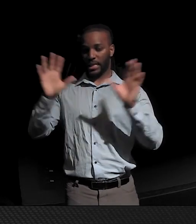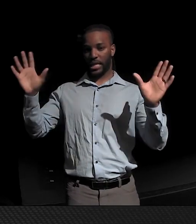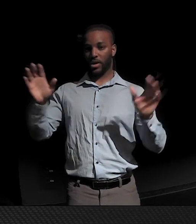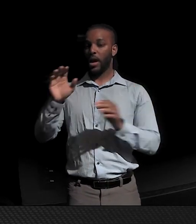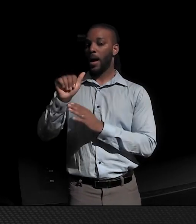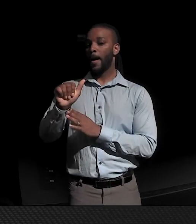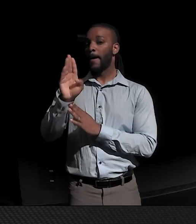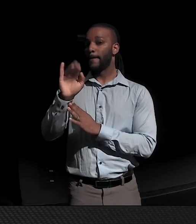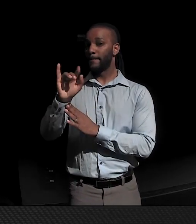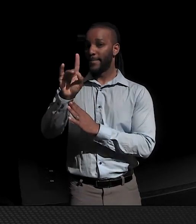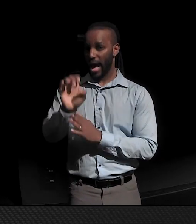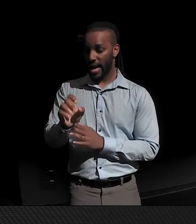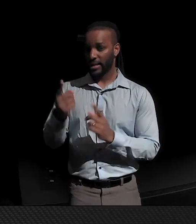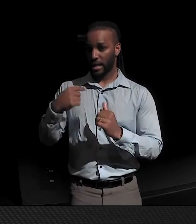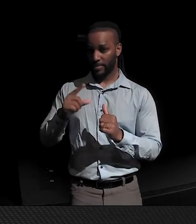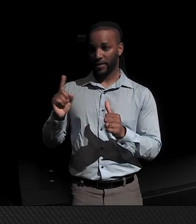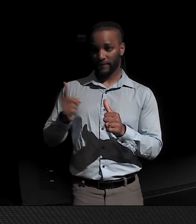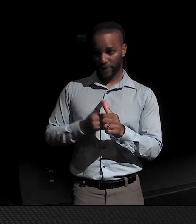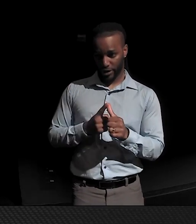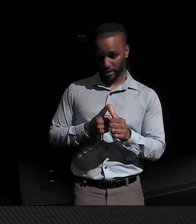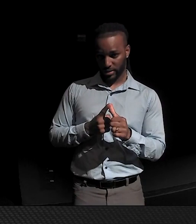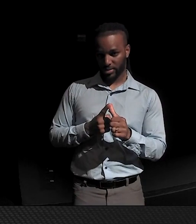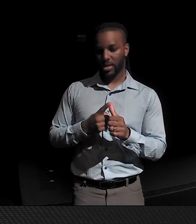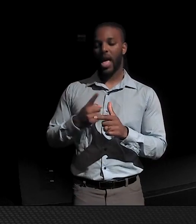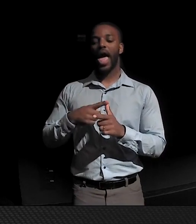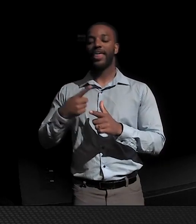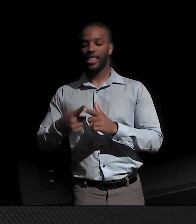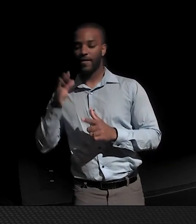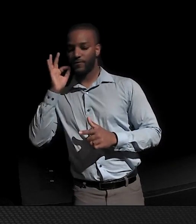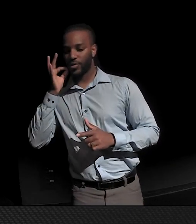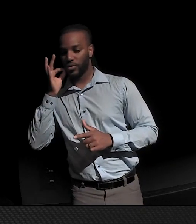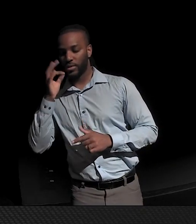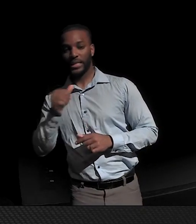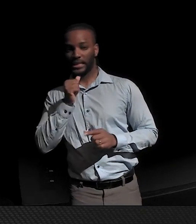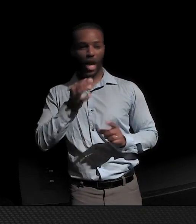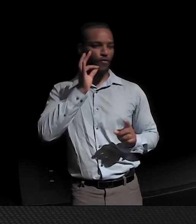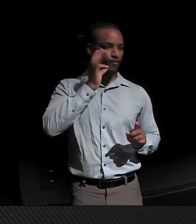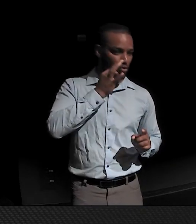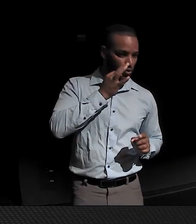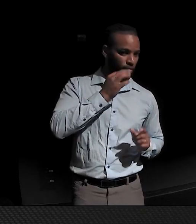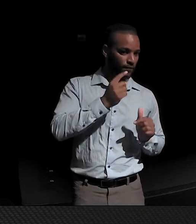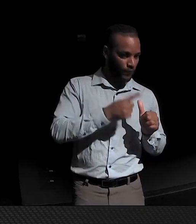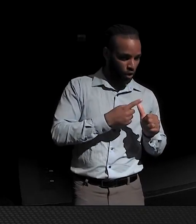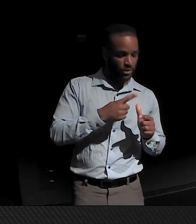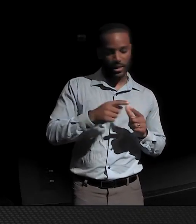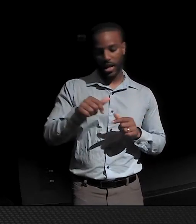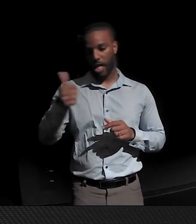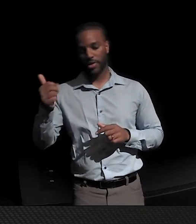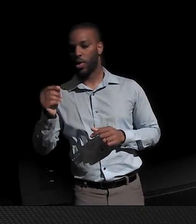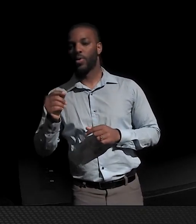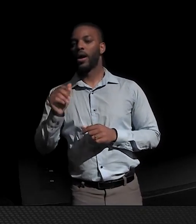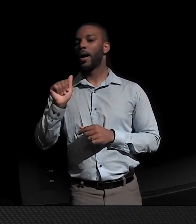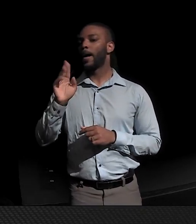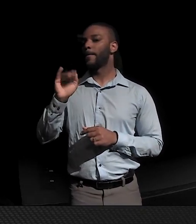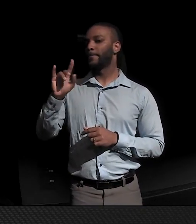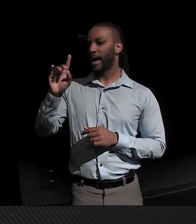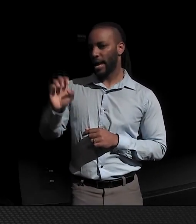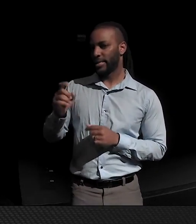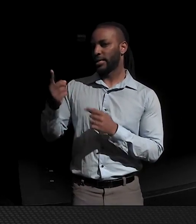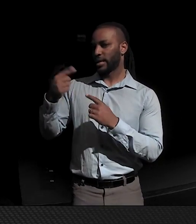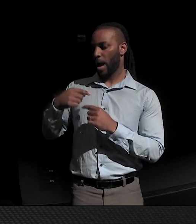abiding comes first and then fruit. It's not fruit and then something else. Abiding comes first.